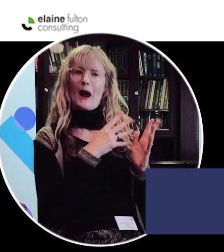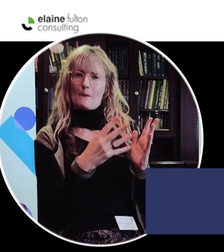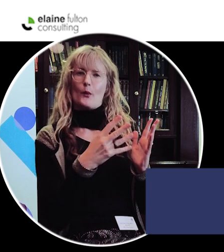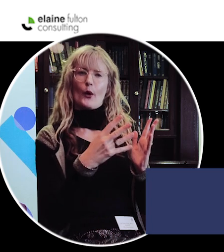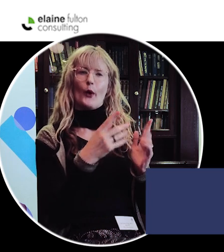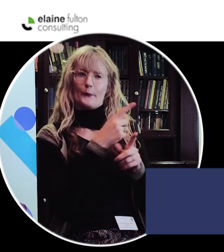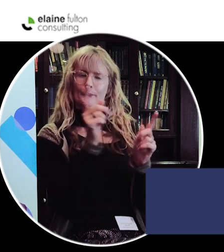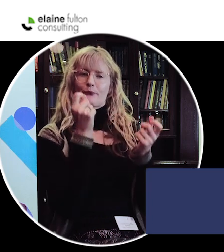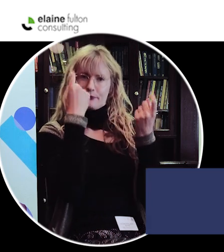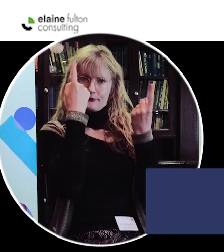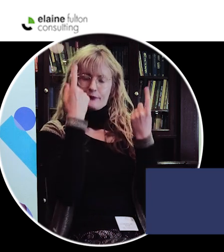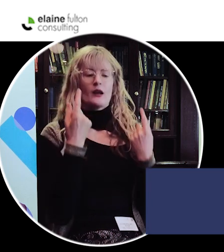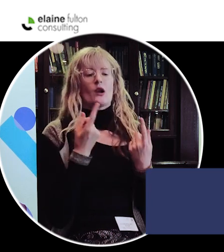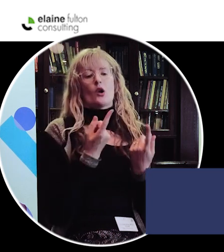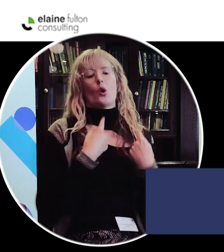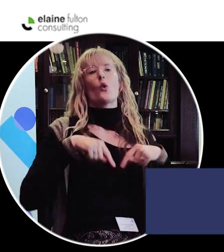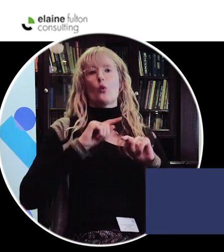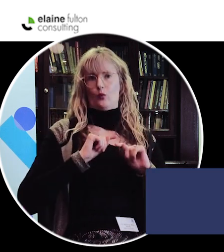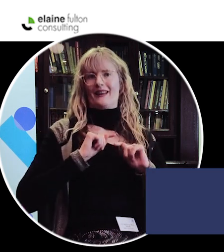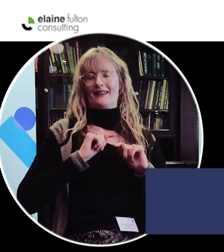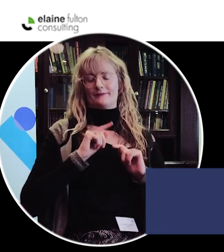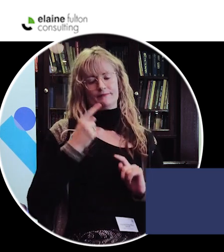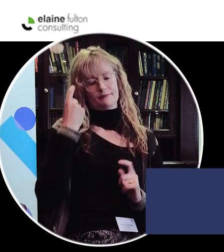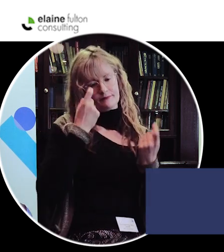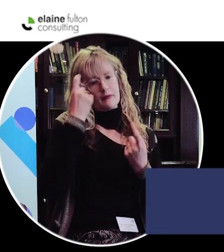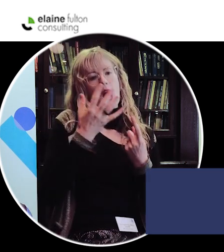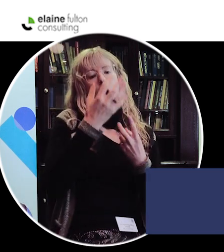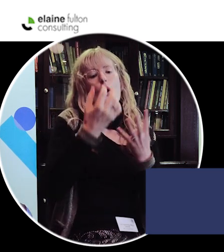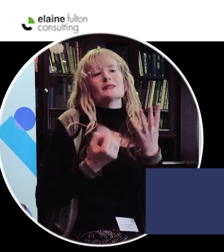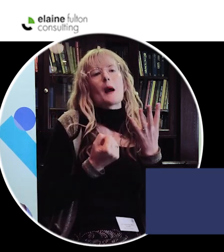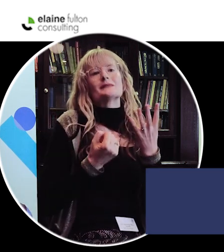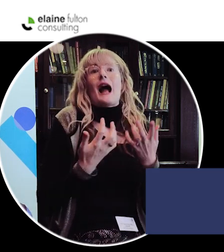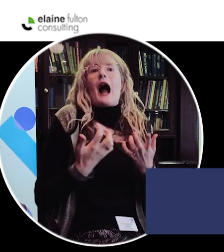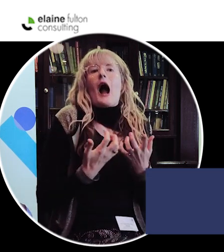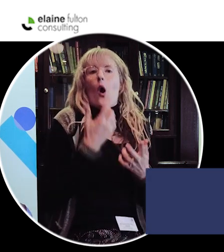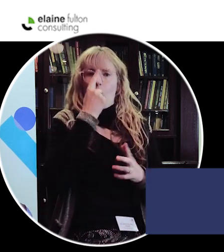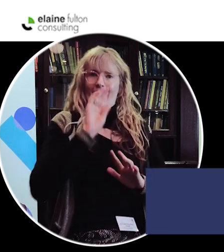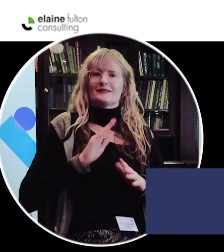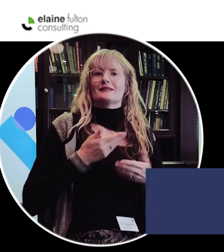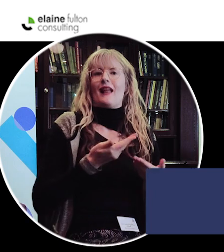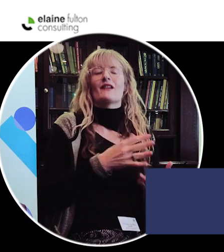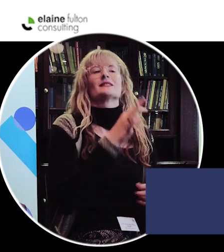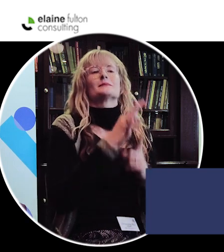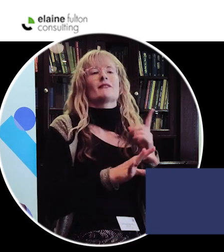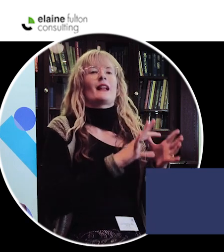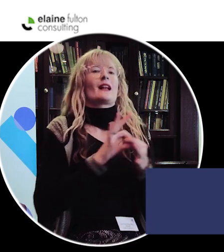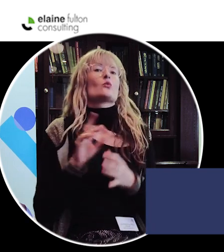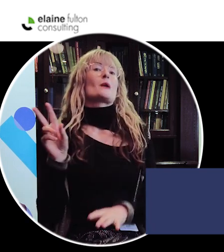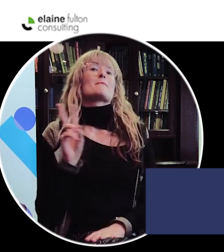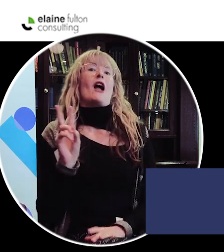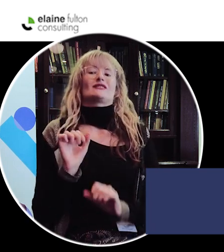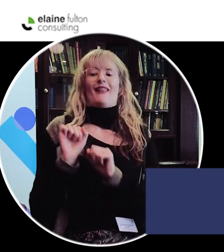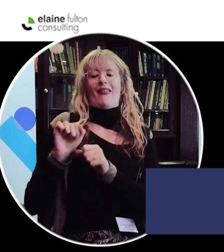represented what it takes to support and deliver those outcomes, in particular around parents and carers' own circumstances, and then the